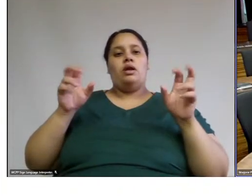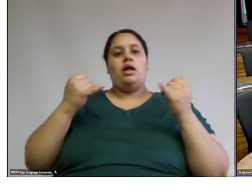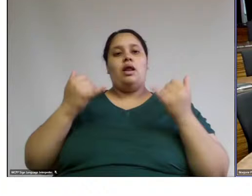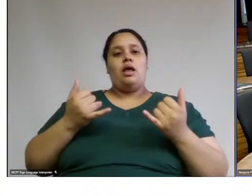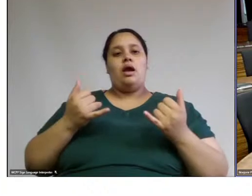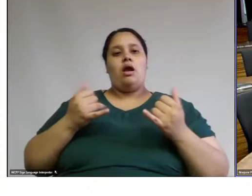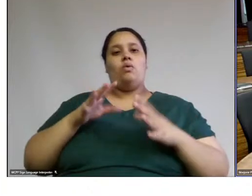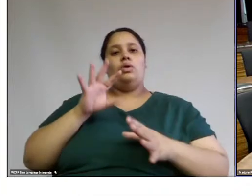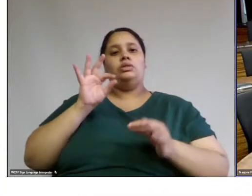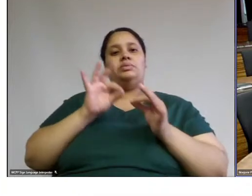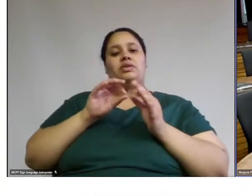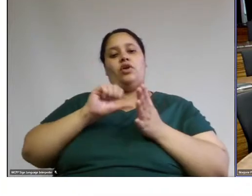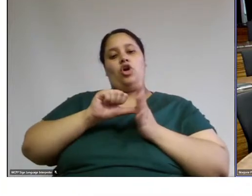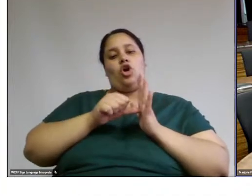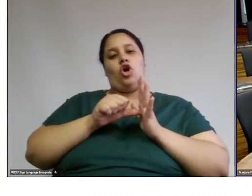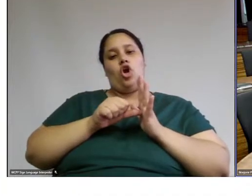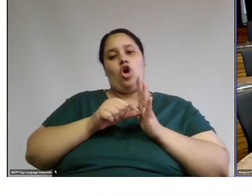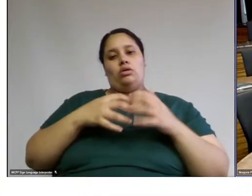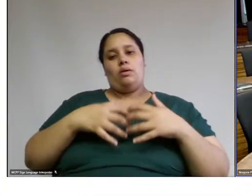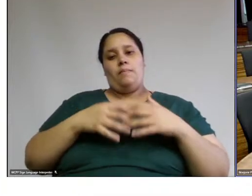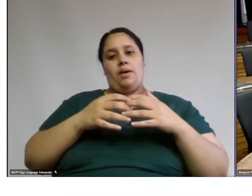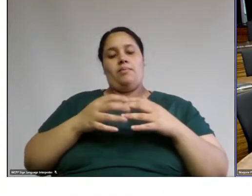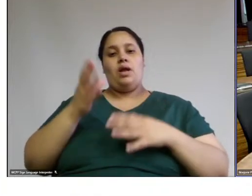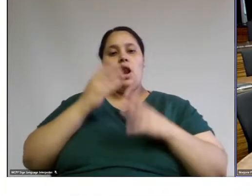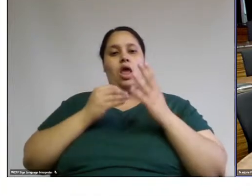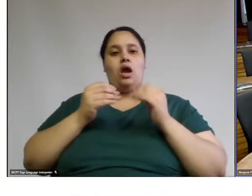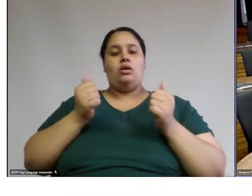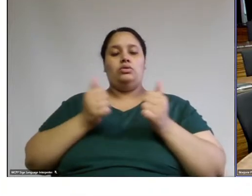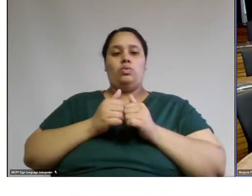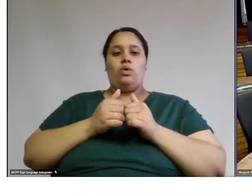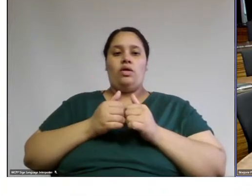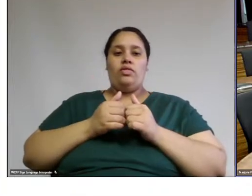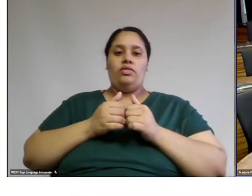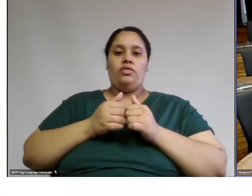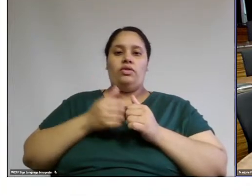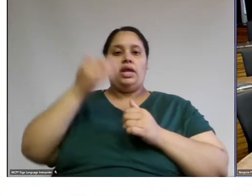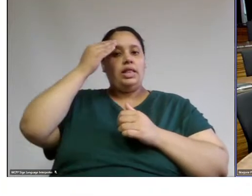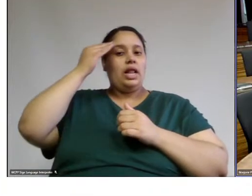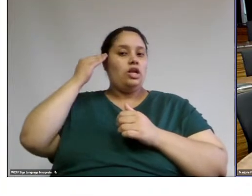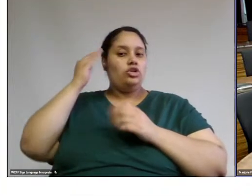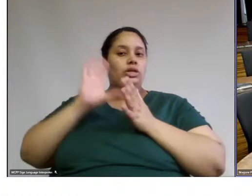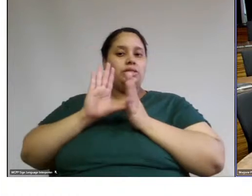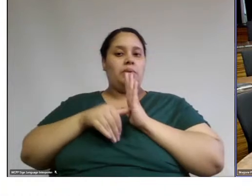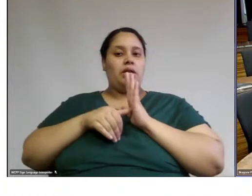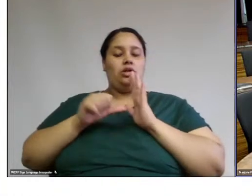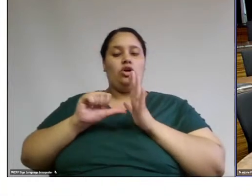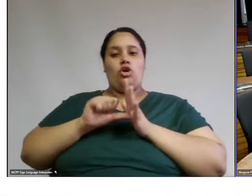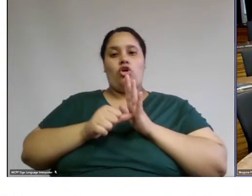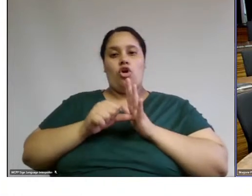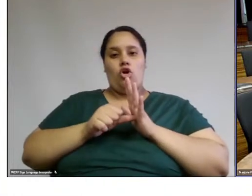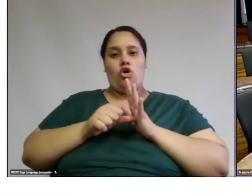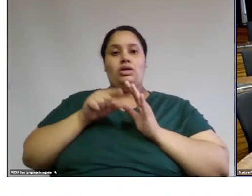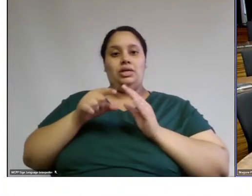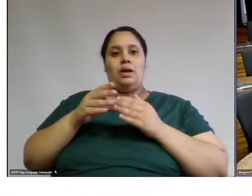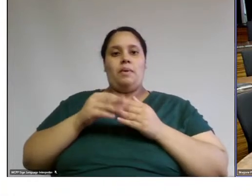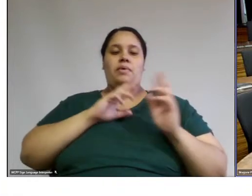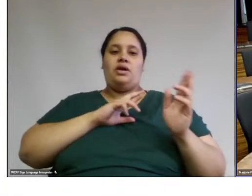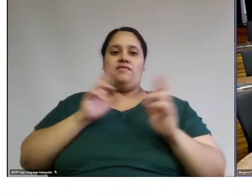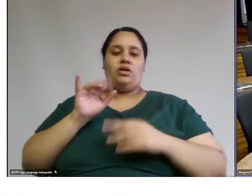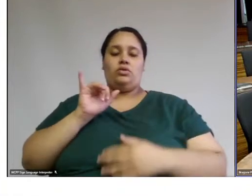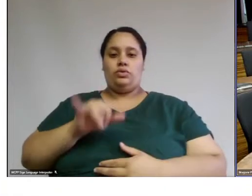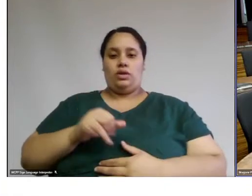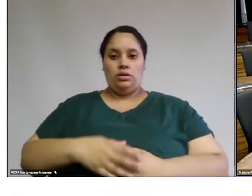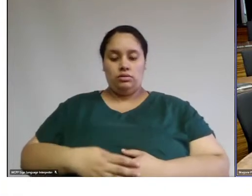particular grant, the Learners with Profound Intellectual Disability Grant. That's what the member was referring to, and